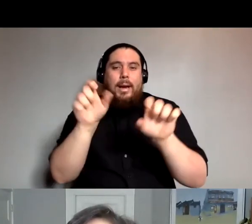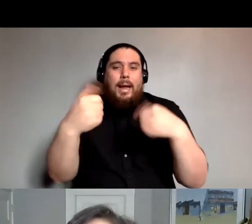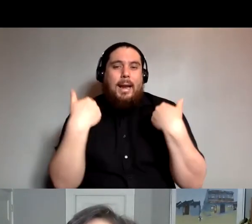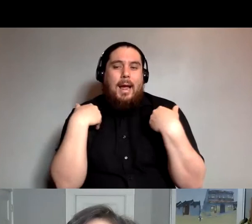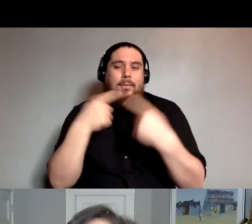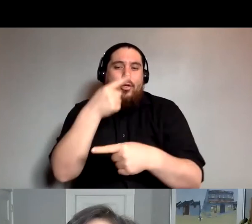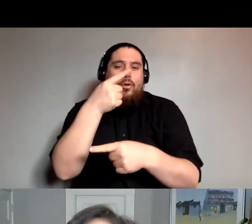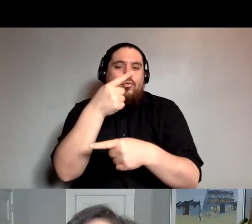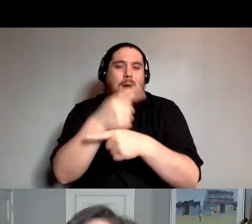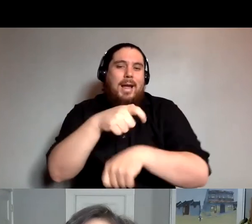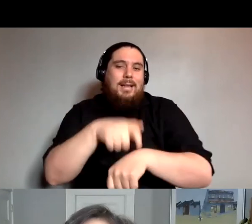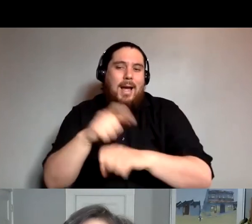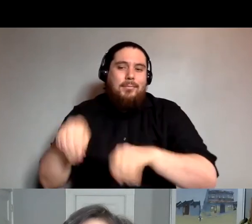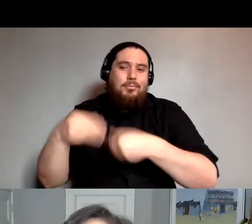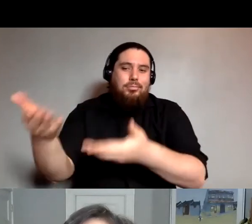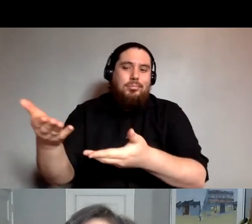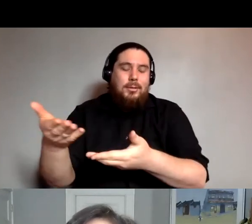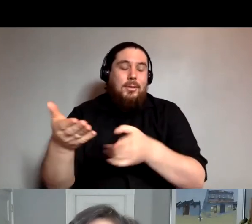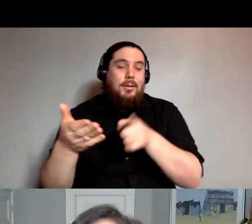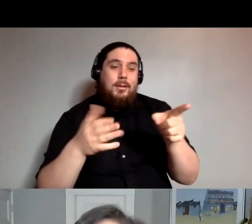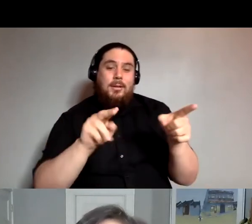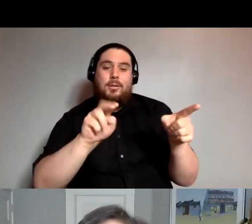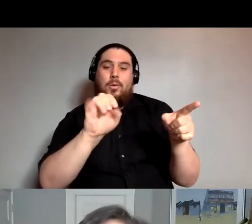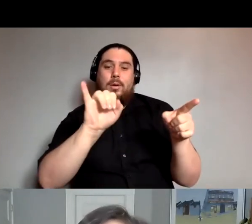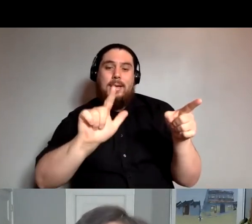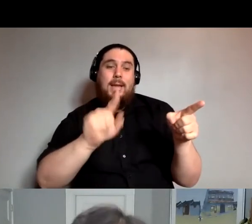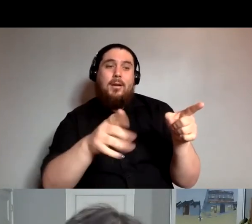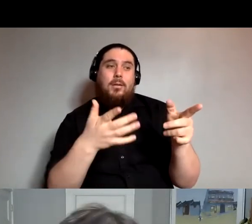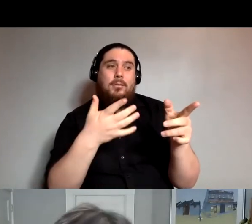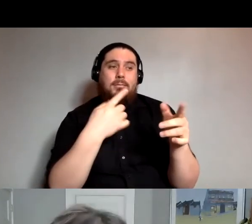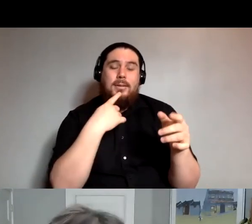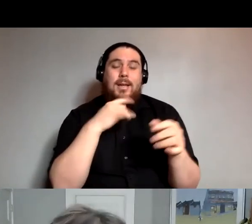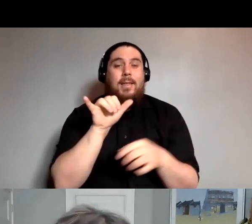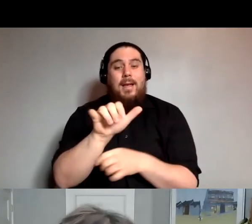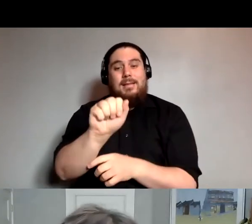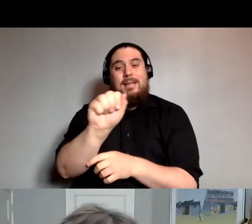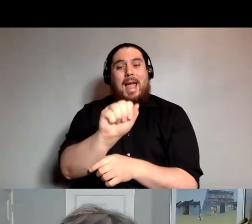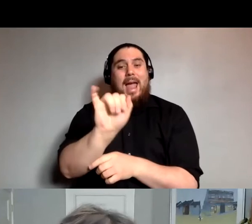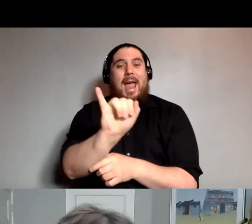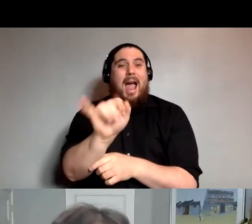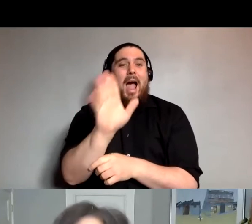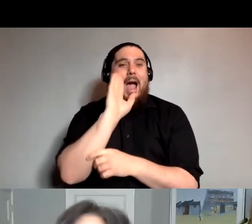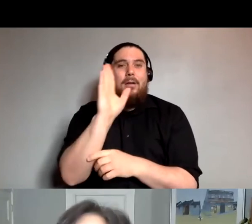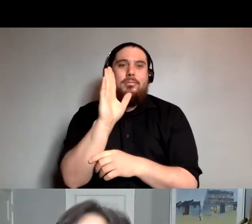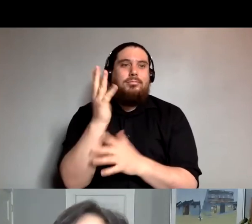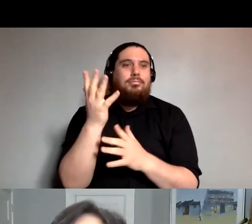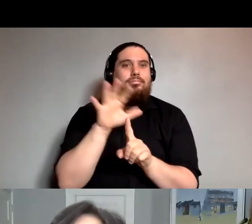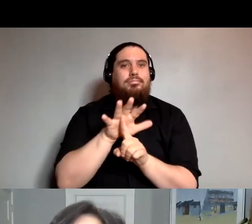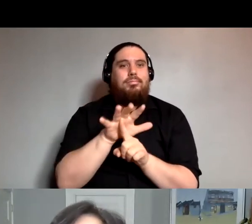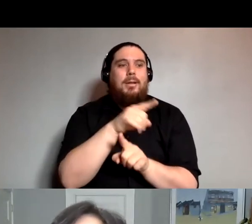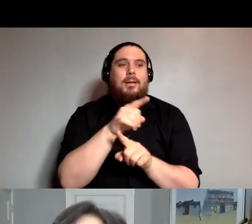point, that's where AI sort of shines, in the sense that it processes lots of